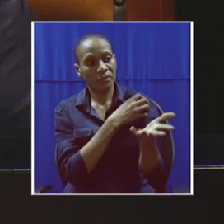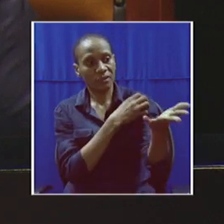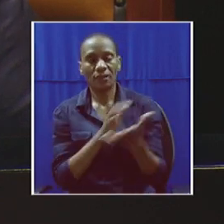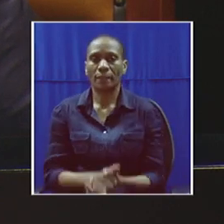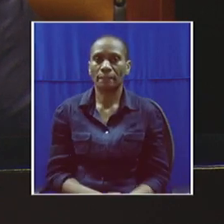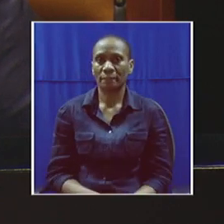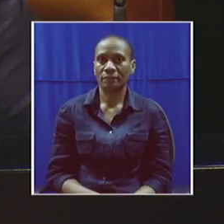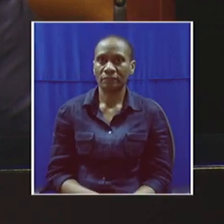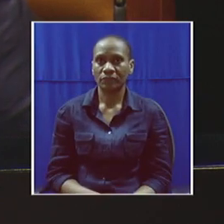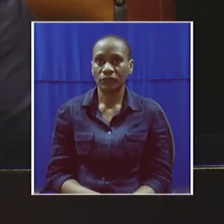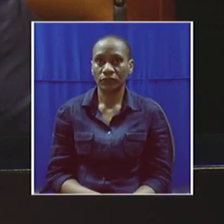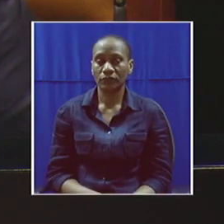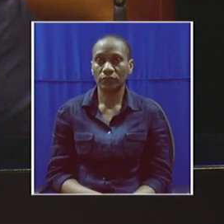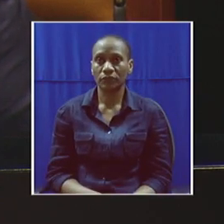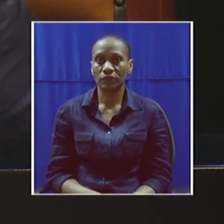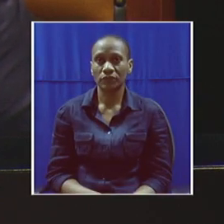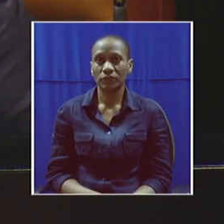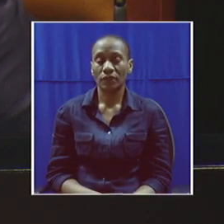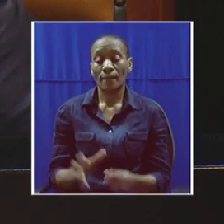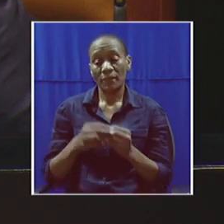Minister honorable